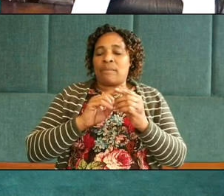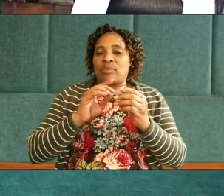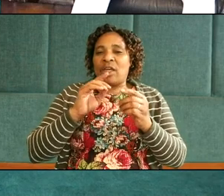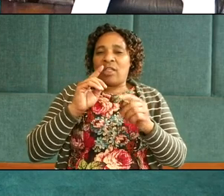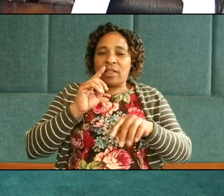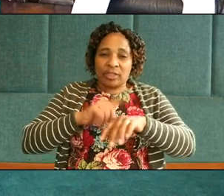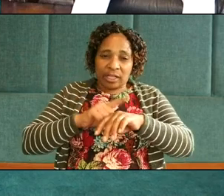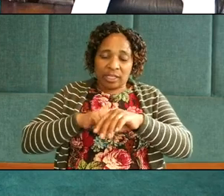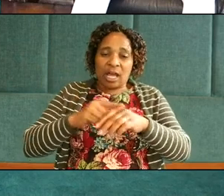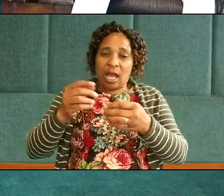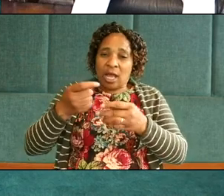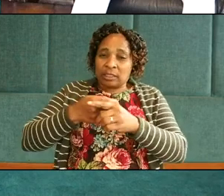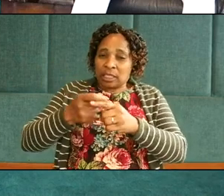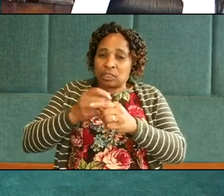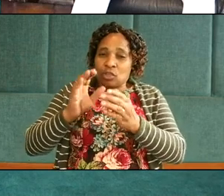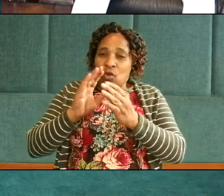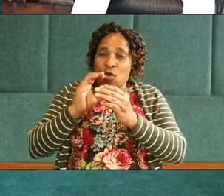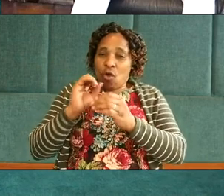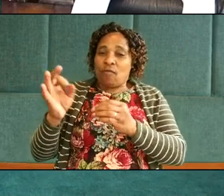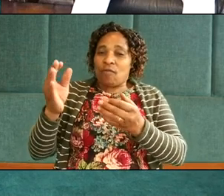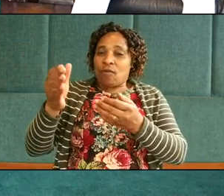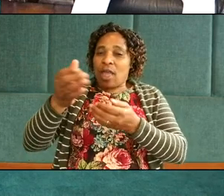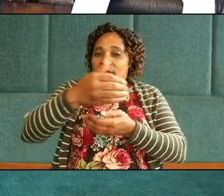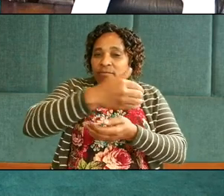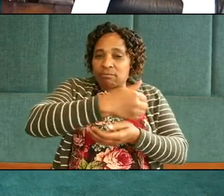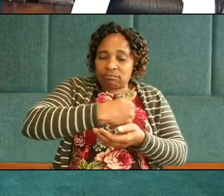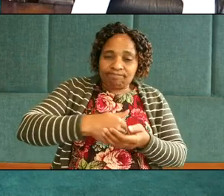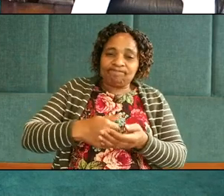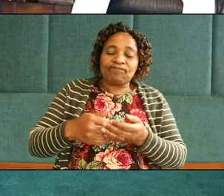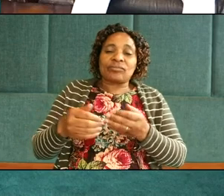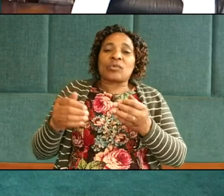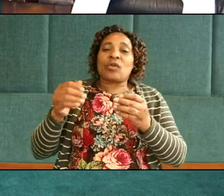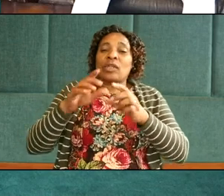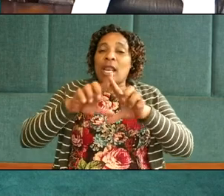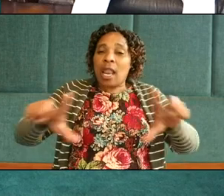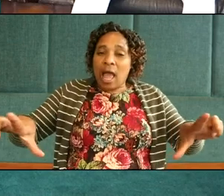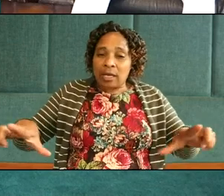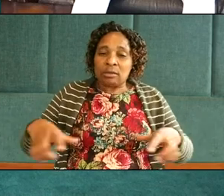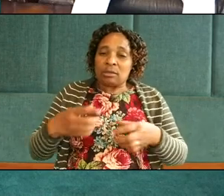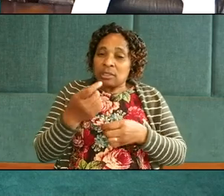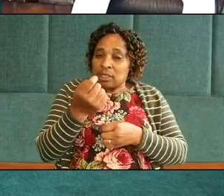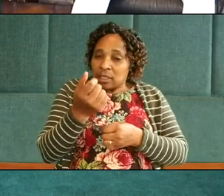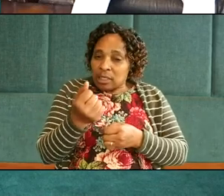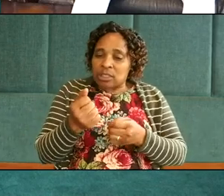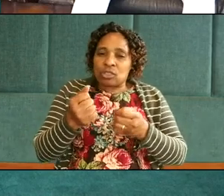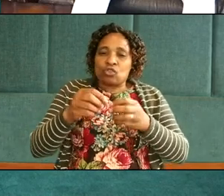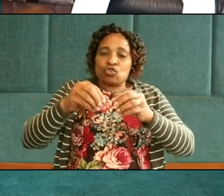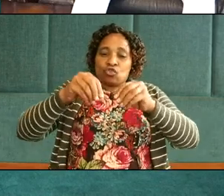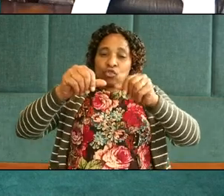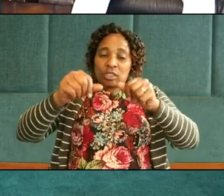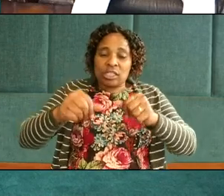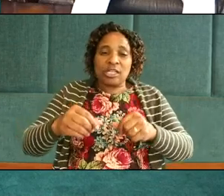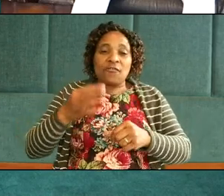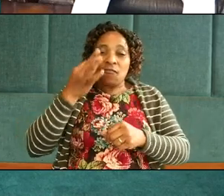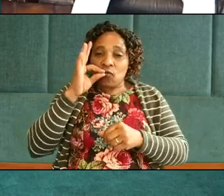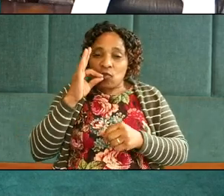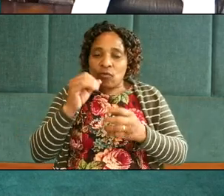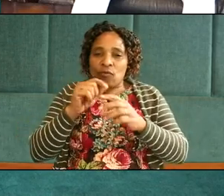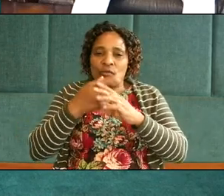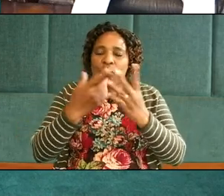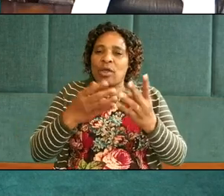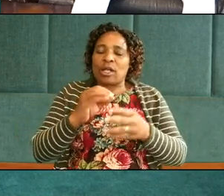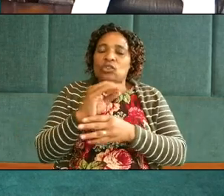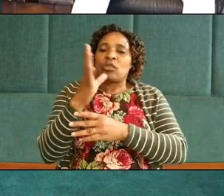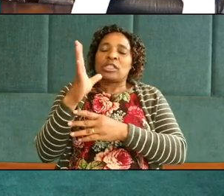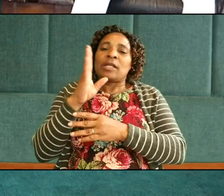A tithe of everything from the land, whether grain from the soil or fruit from the trees,